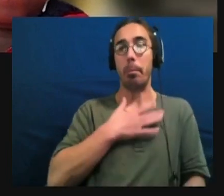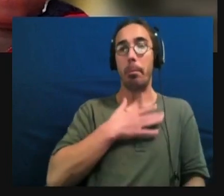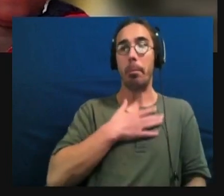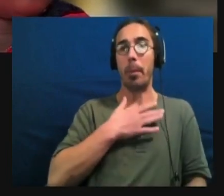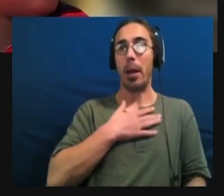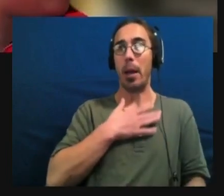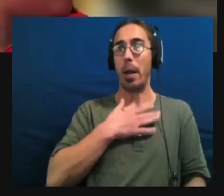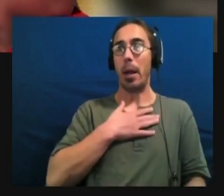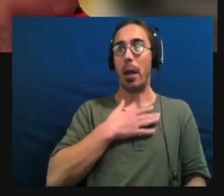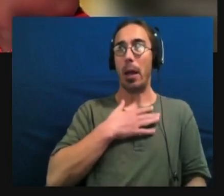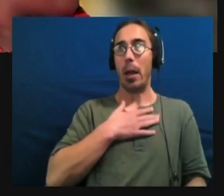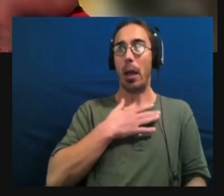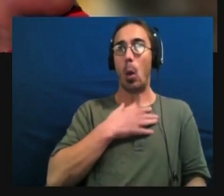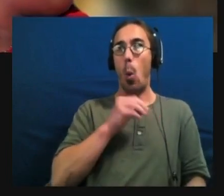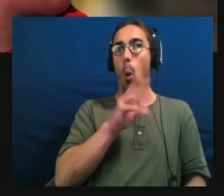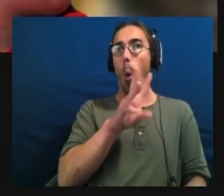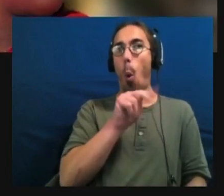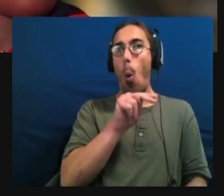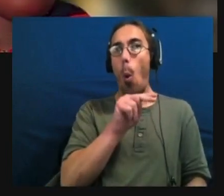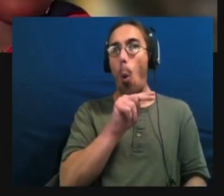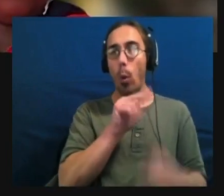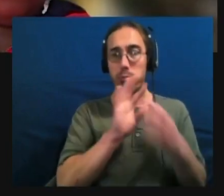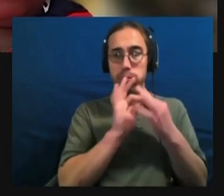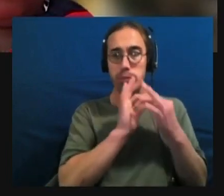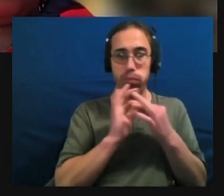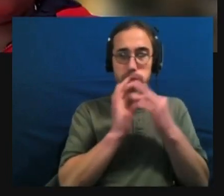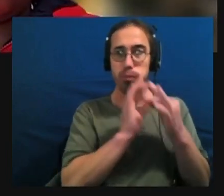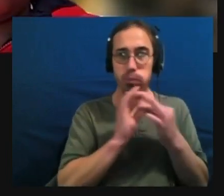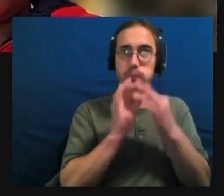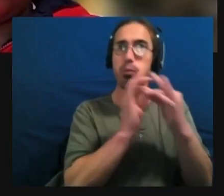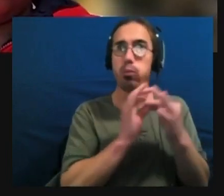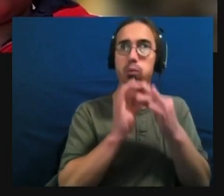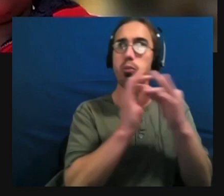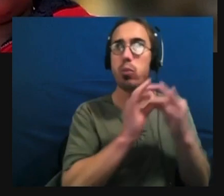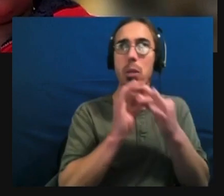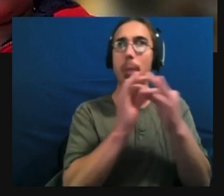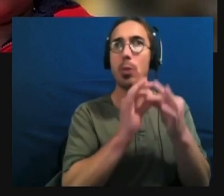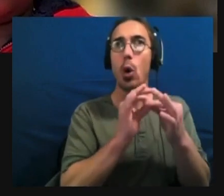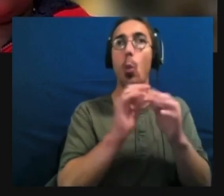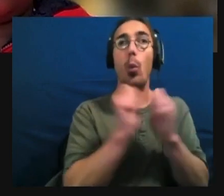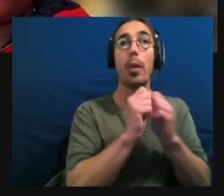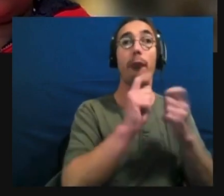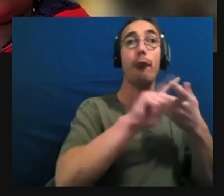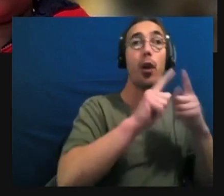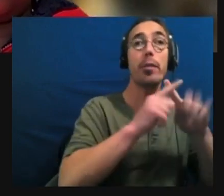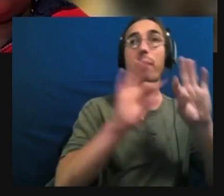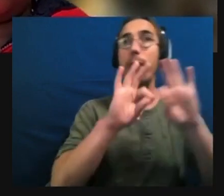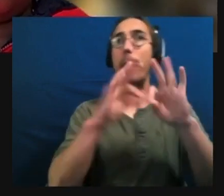the dots in past relationships, but just doing it